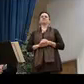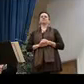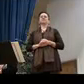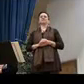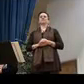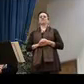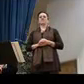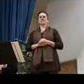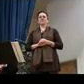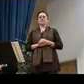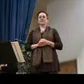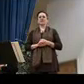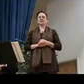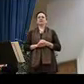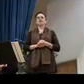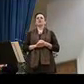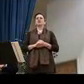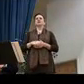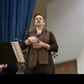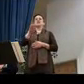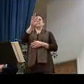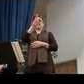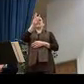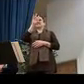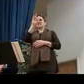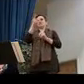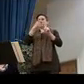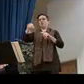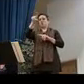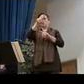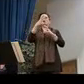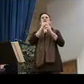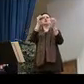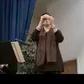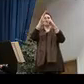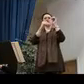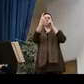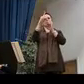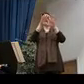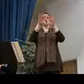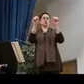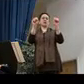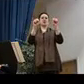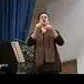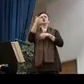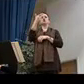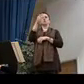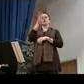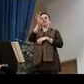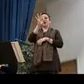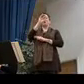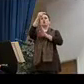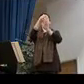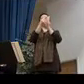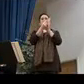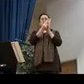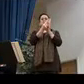Sixty-seven of you are receiving multiple degrees, 29 are graduating with a